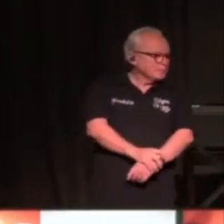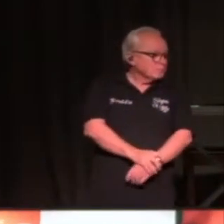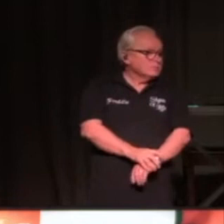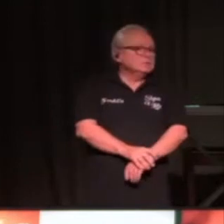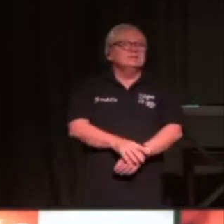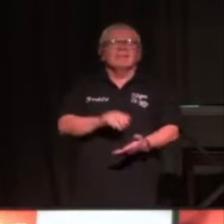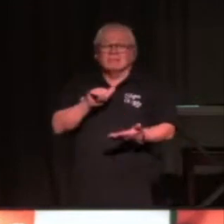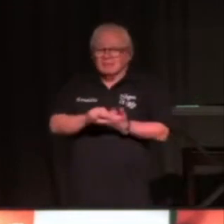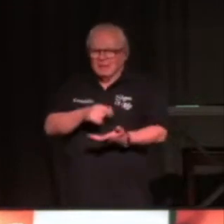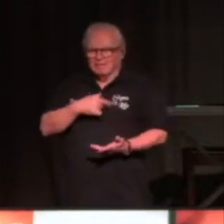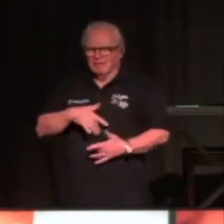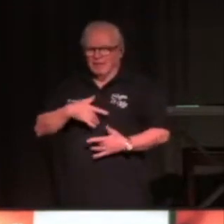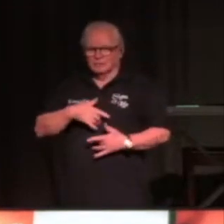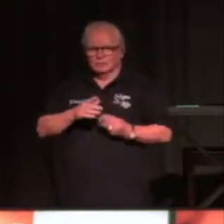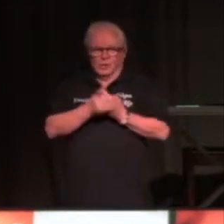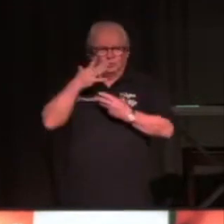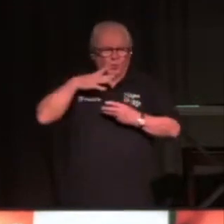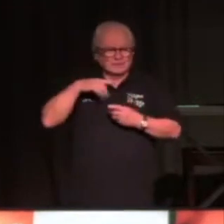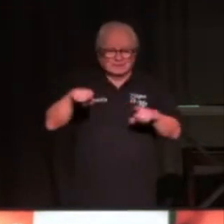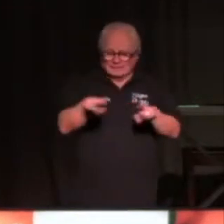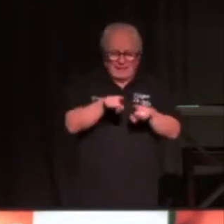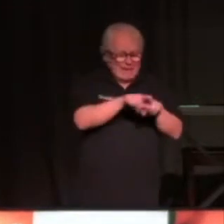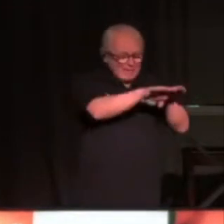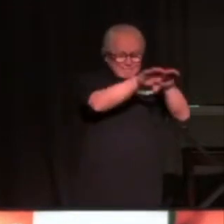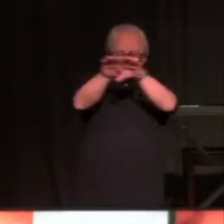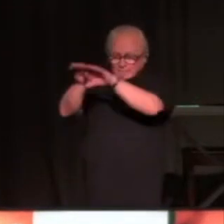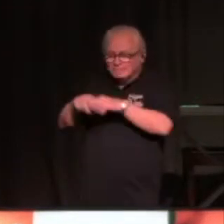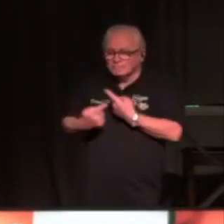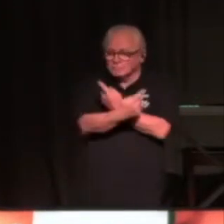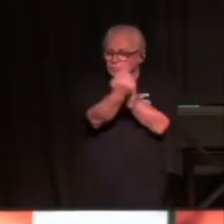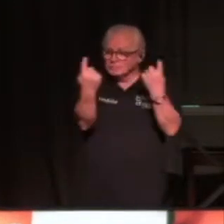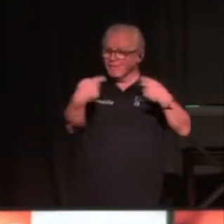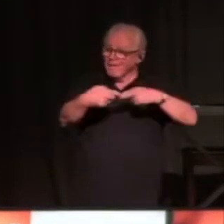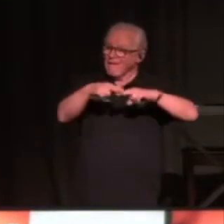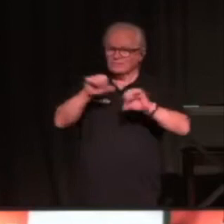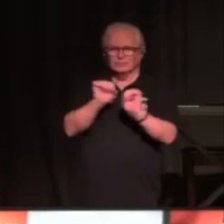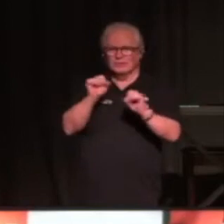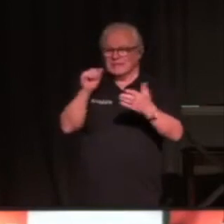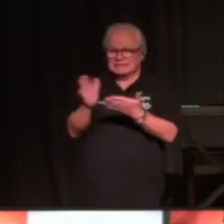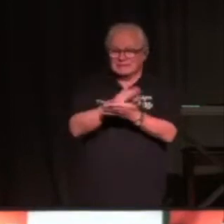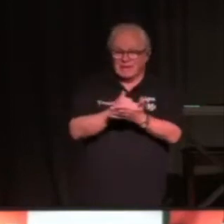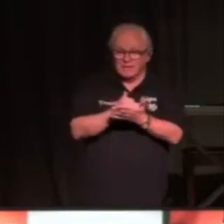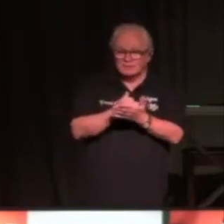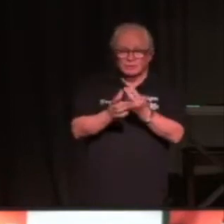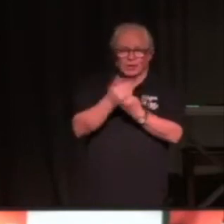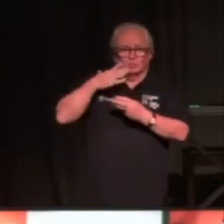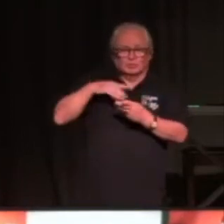And that's what God's looking for with you, brothers and sisters. If you're not saved today, that's what he's looking for from you.